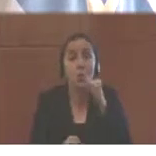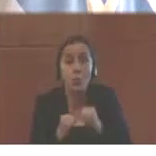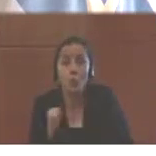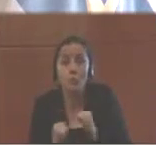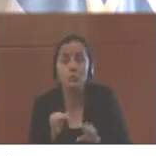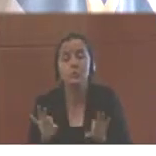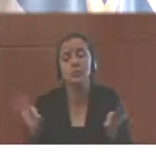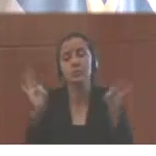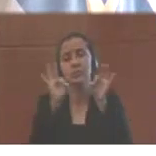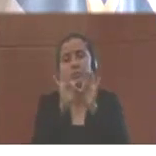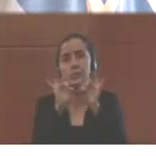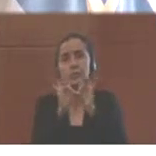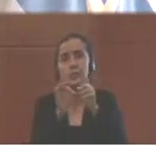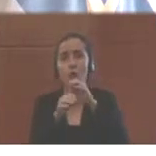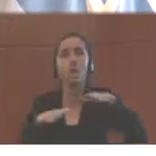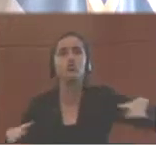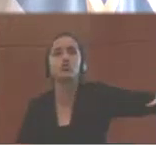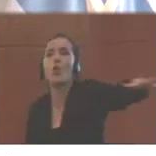and Haitians